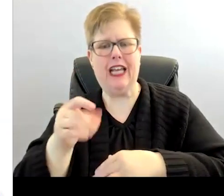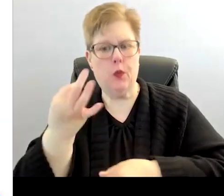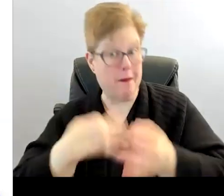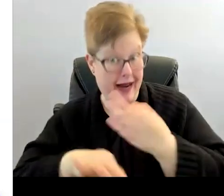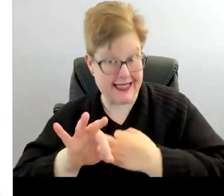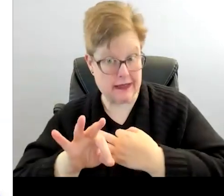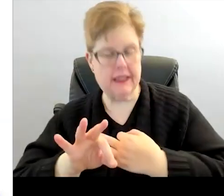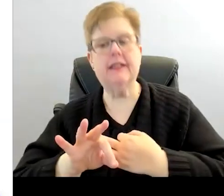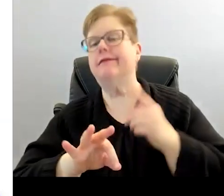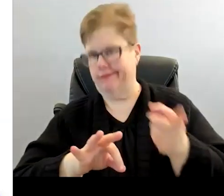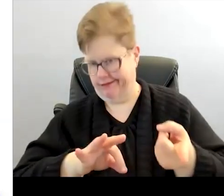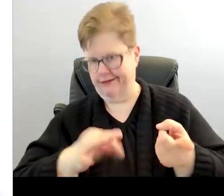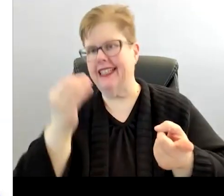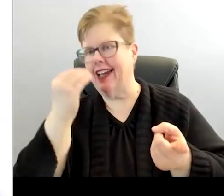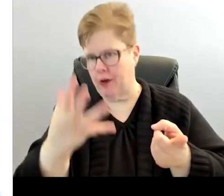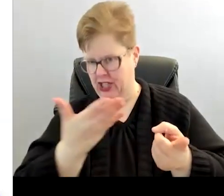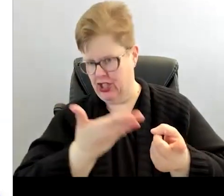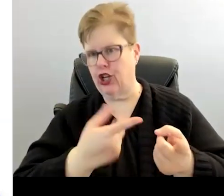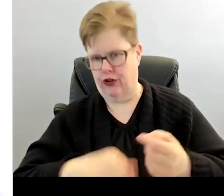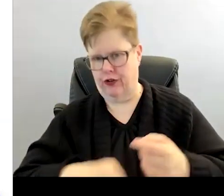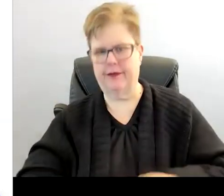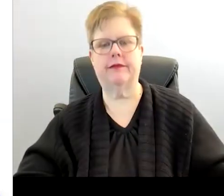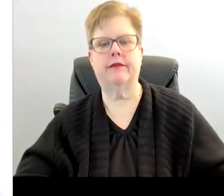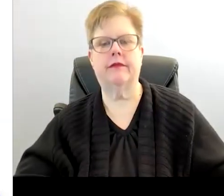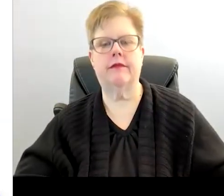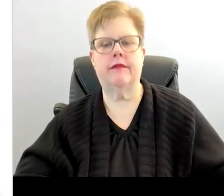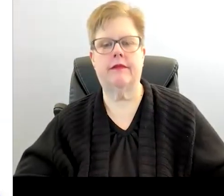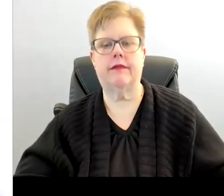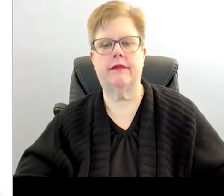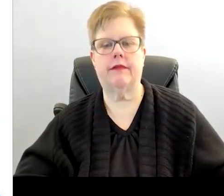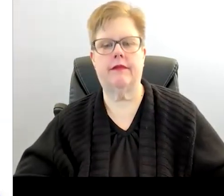replacement, here's that information. So